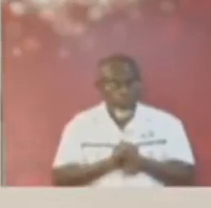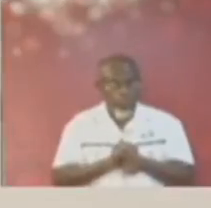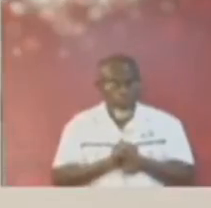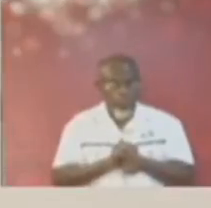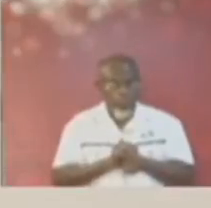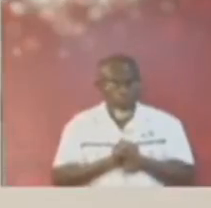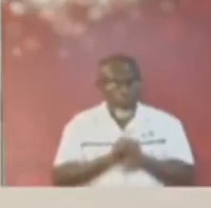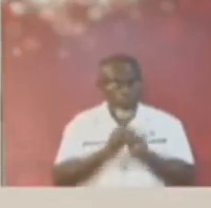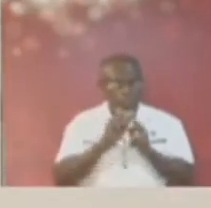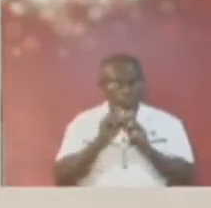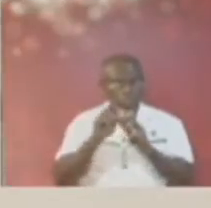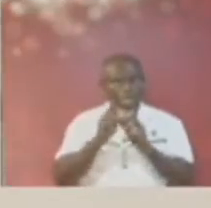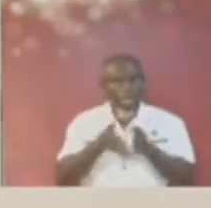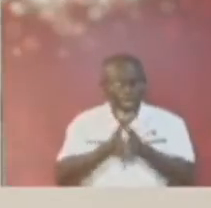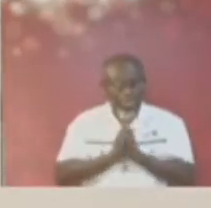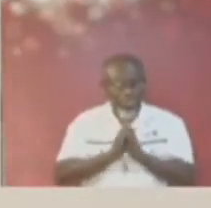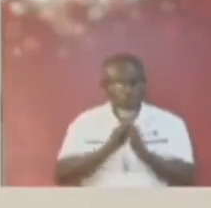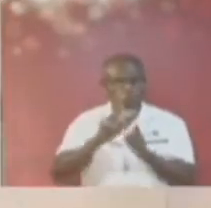I'll turn you over to Mr. Sharma.